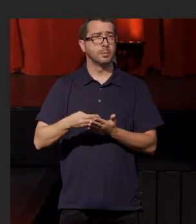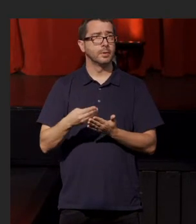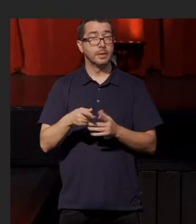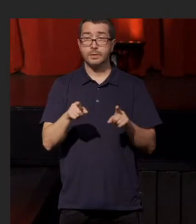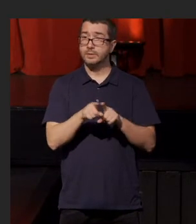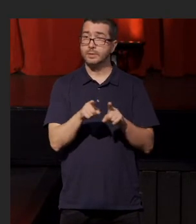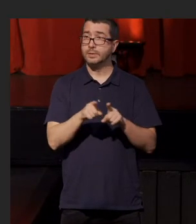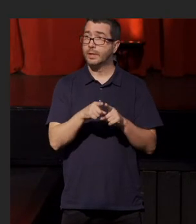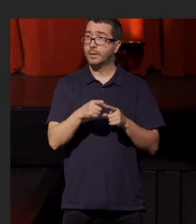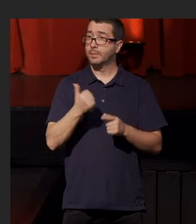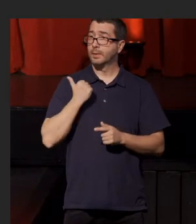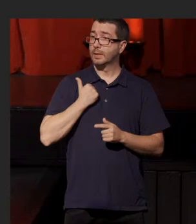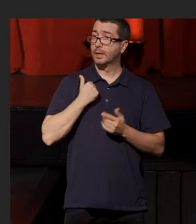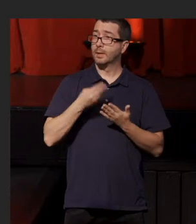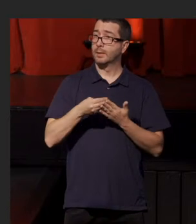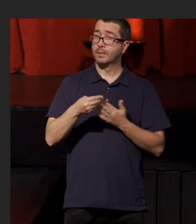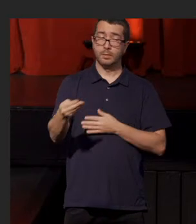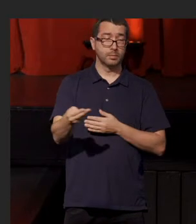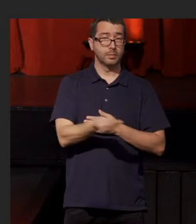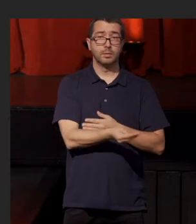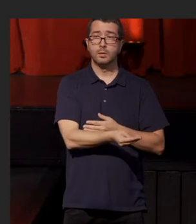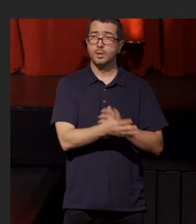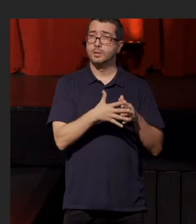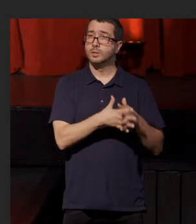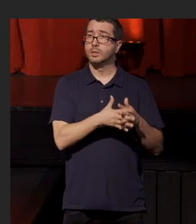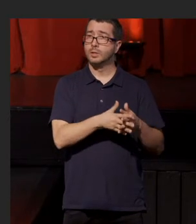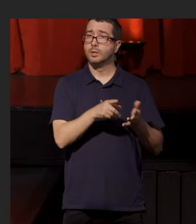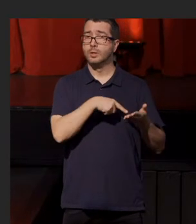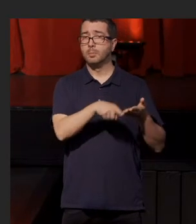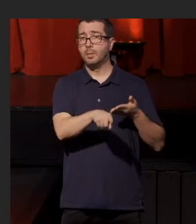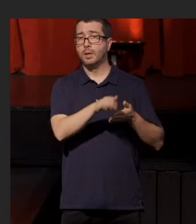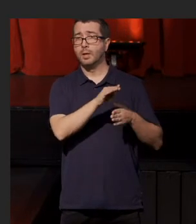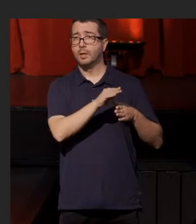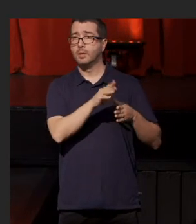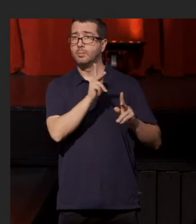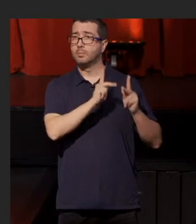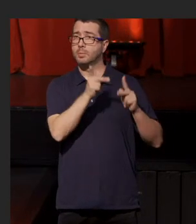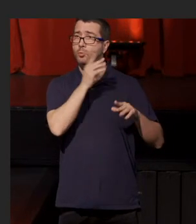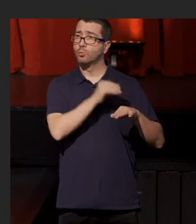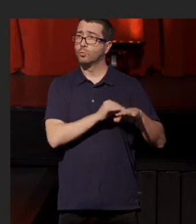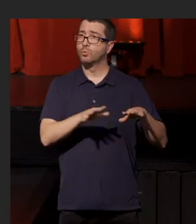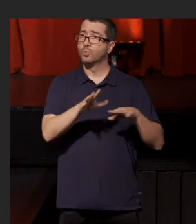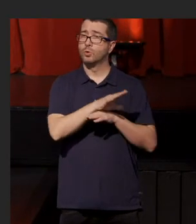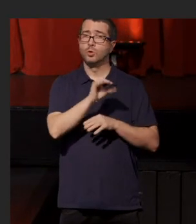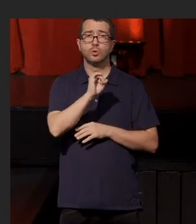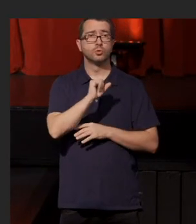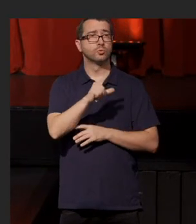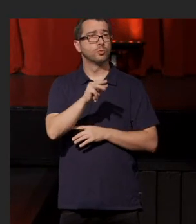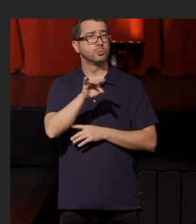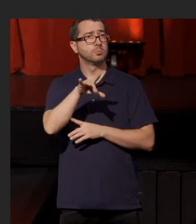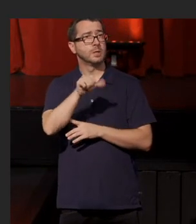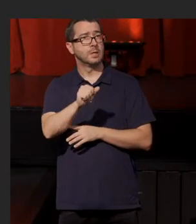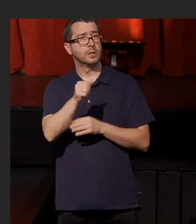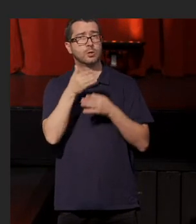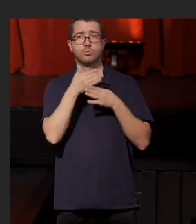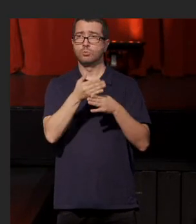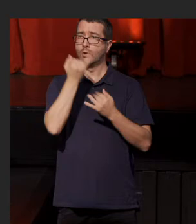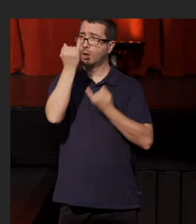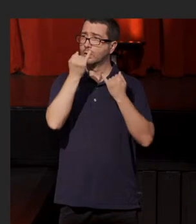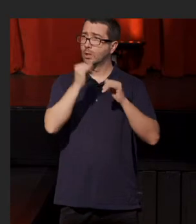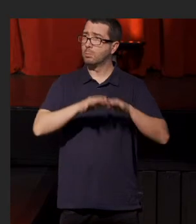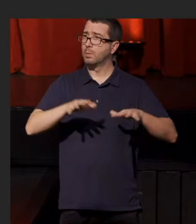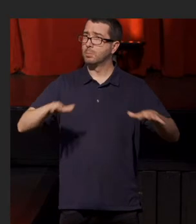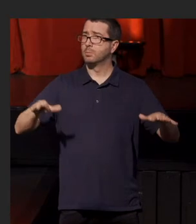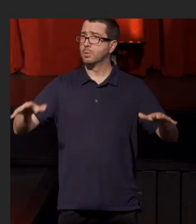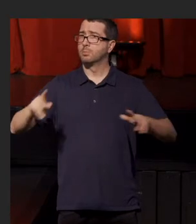pay for social media influencers, for example, to share particular kinds of ideas within certain political